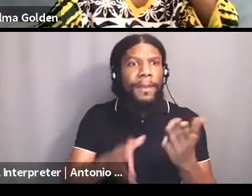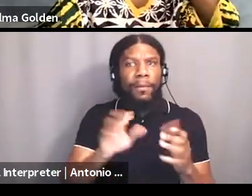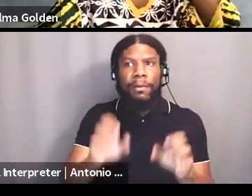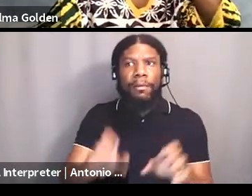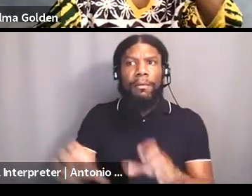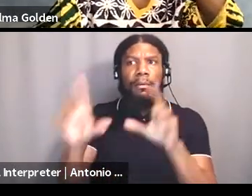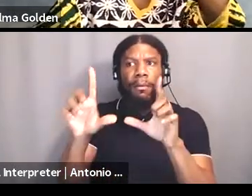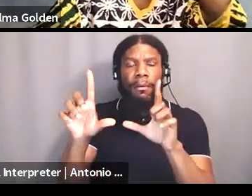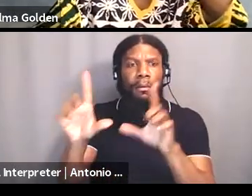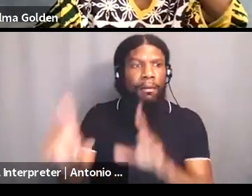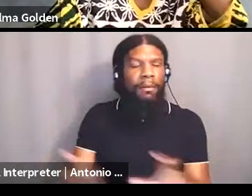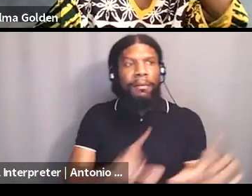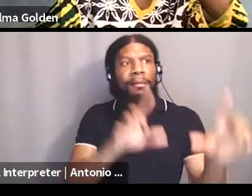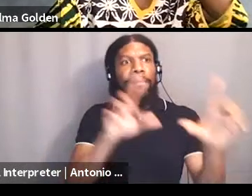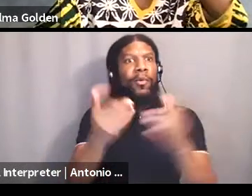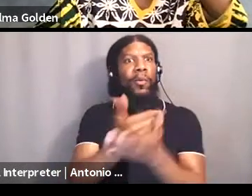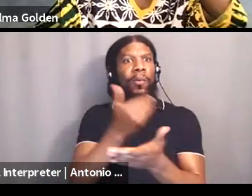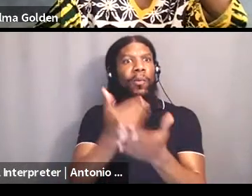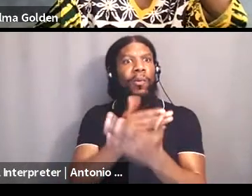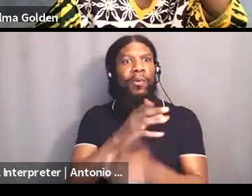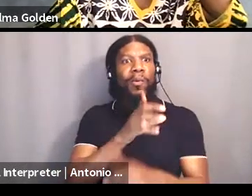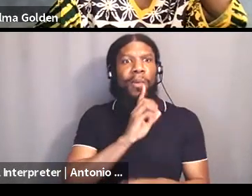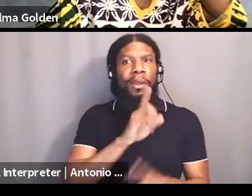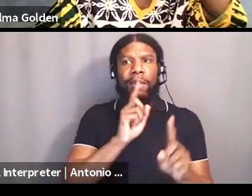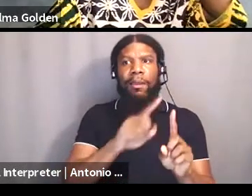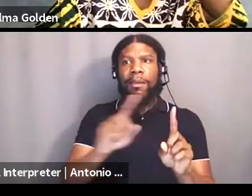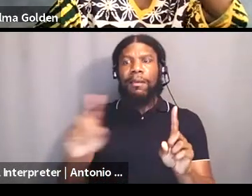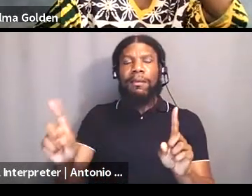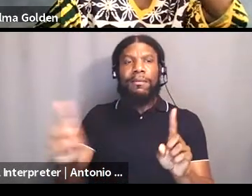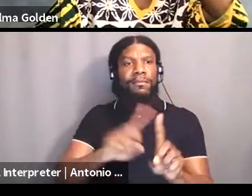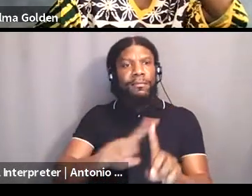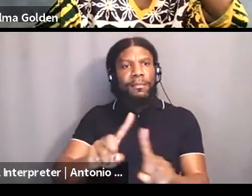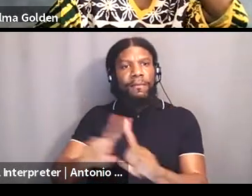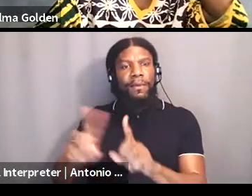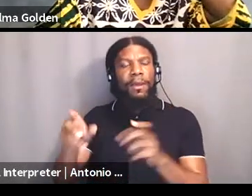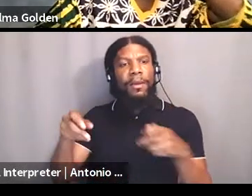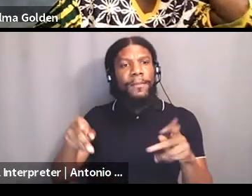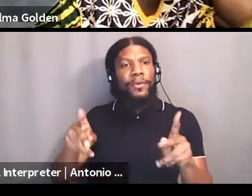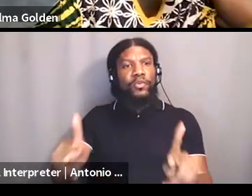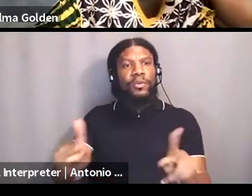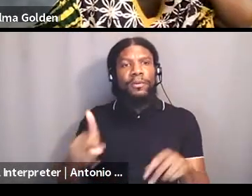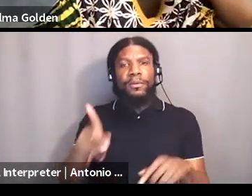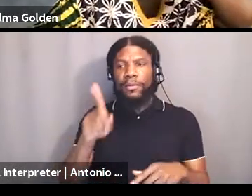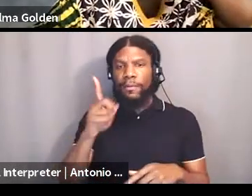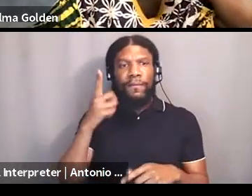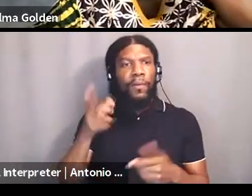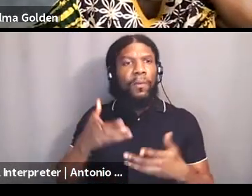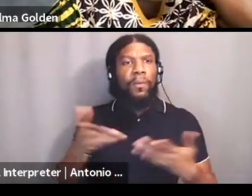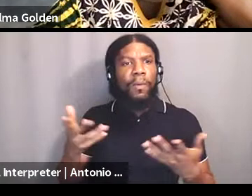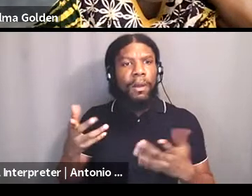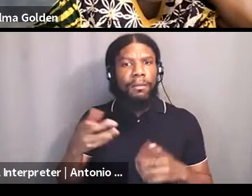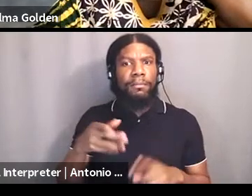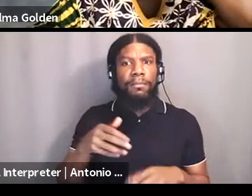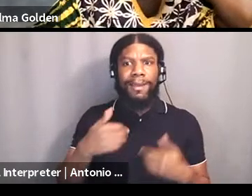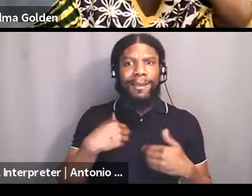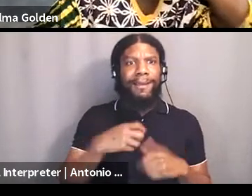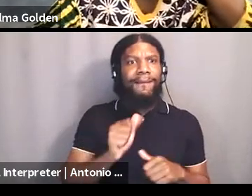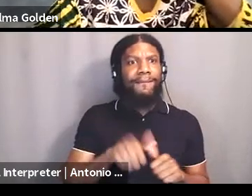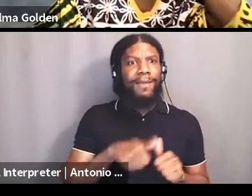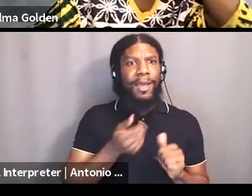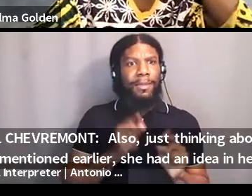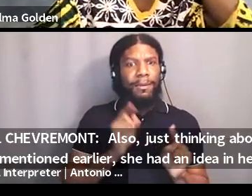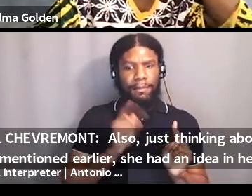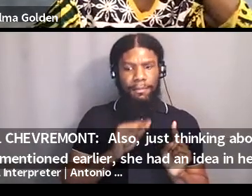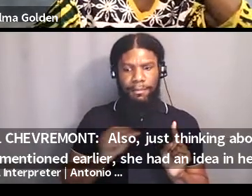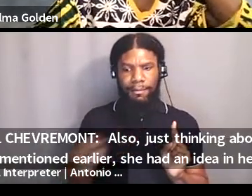light. Like all of these, those were opportunities, right? This was an opportunity to say, we have these other projects